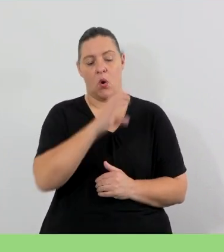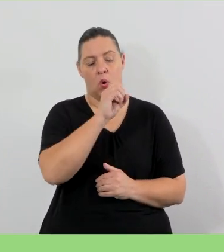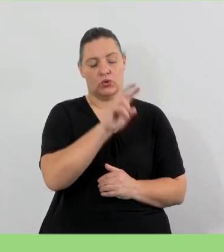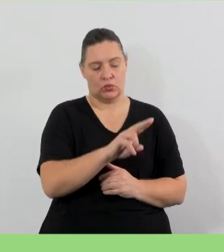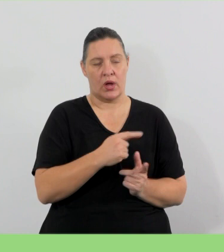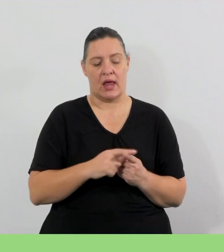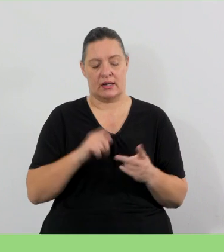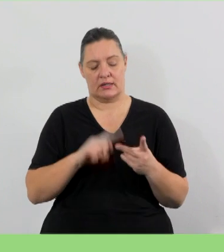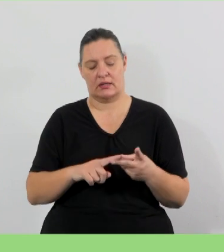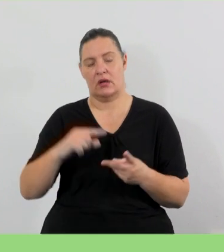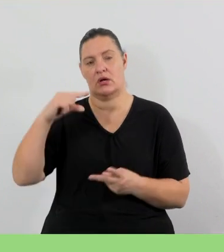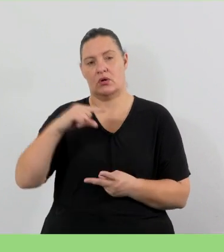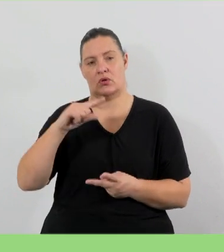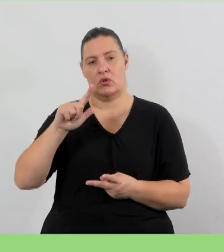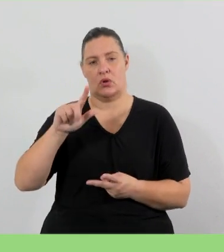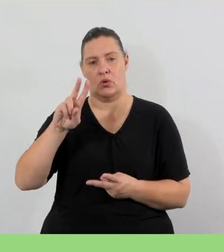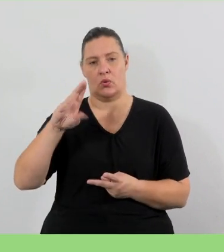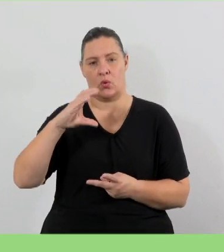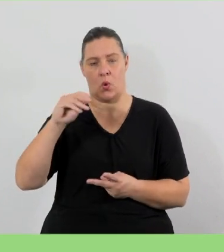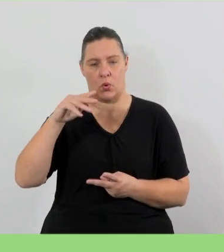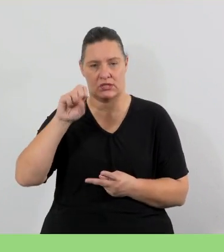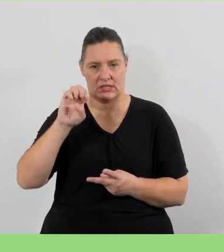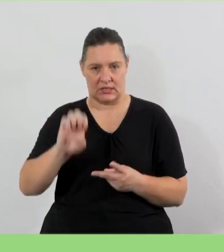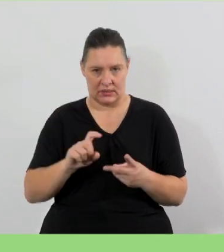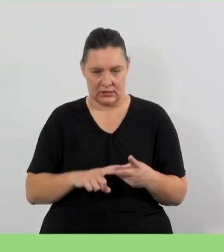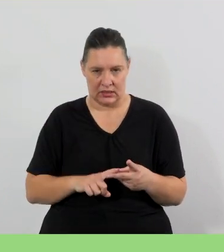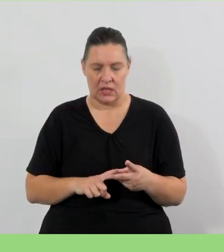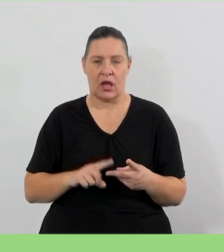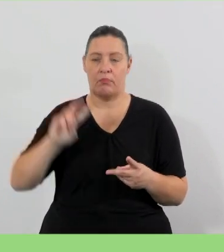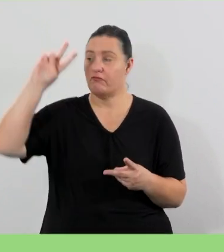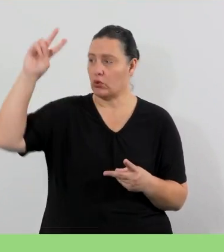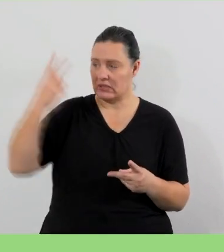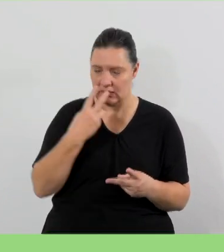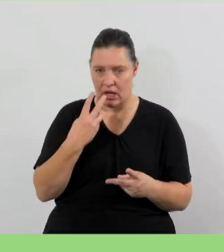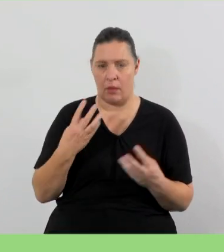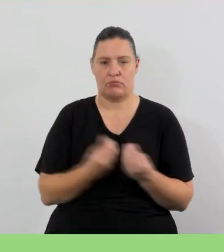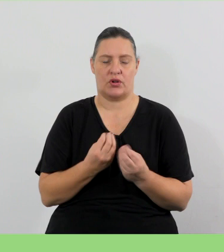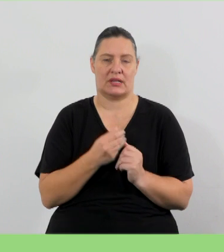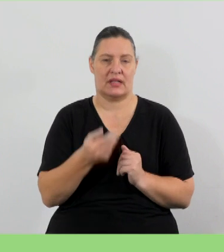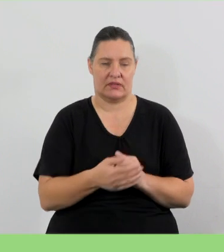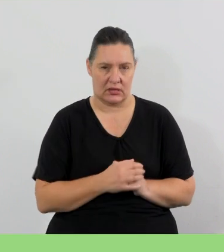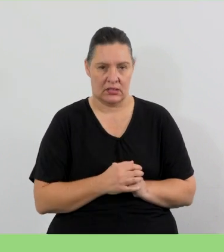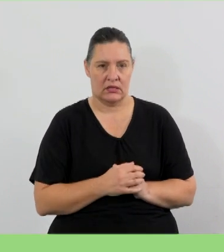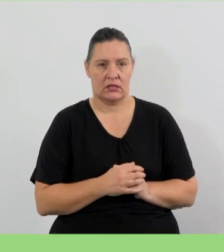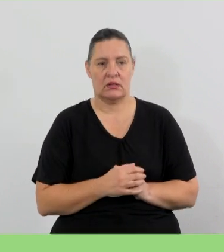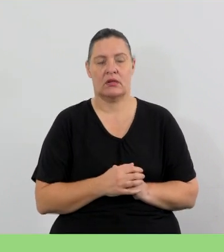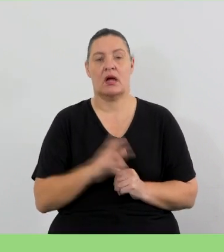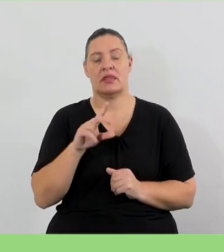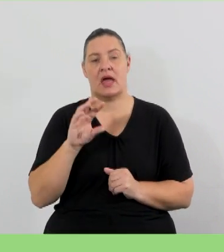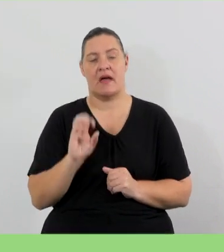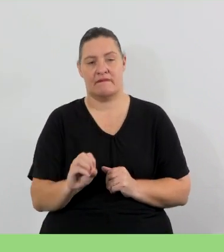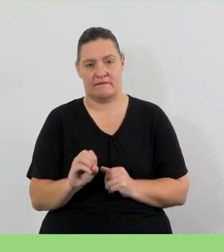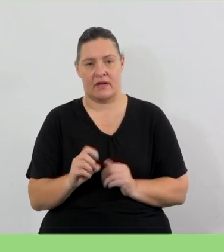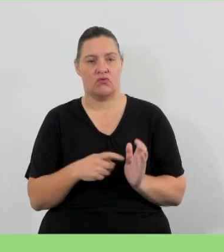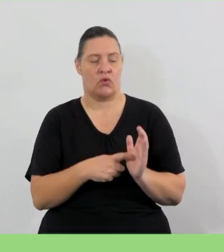glucose, and these are the two products of the process of photosynthesis. So in this process, which is respiration,